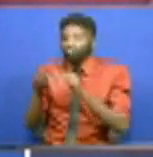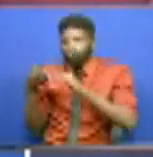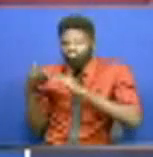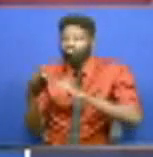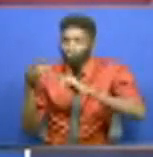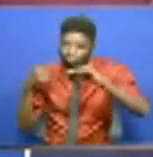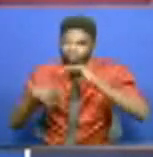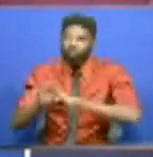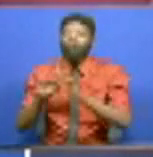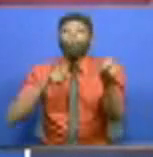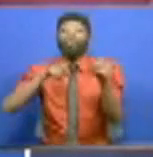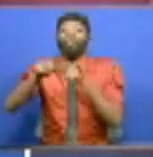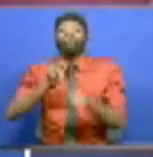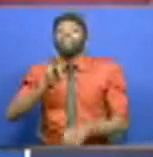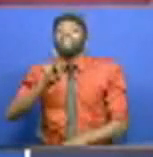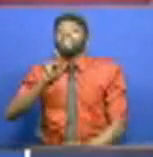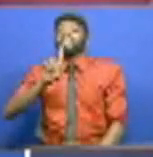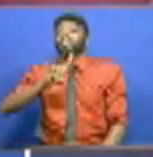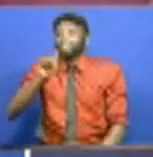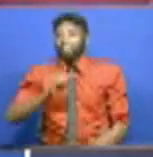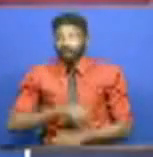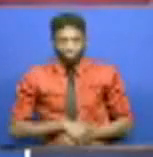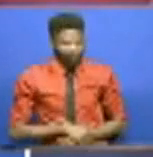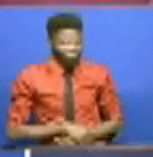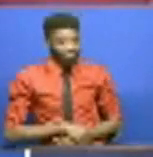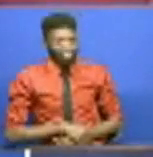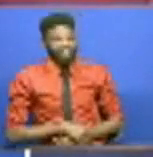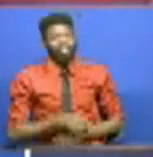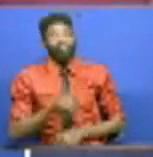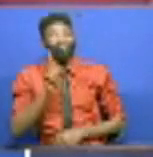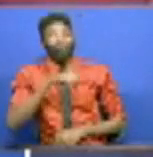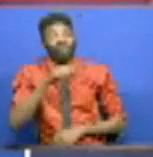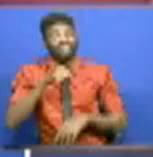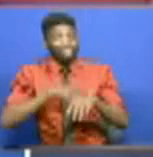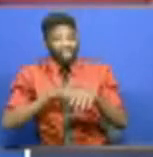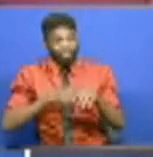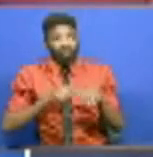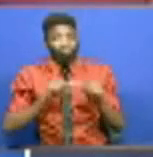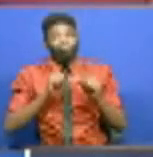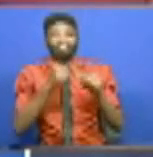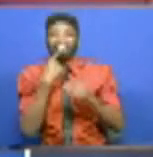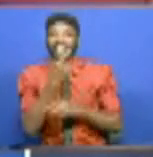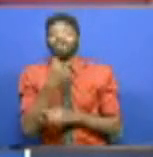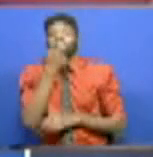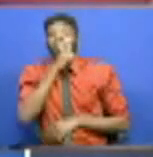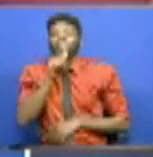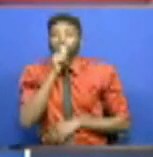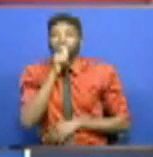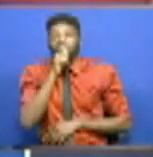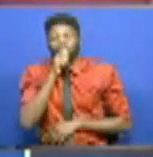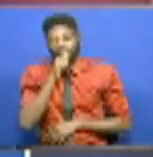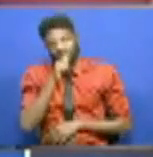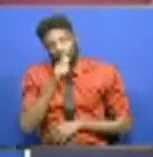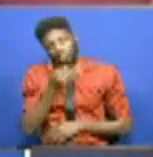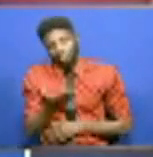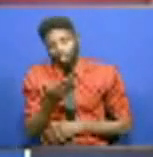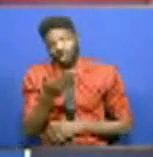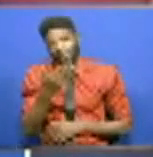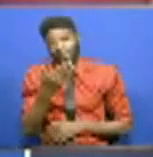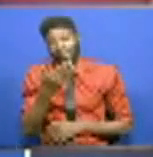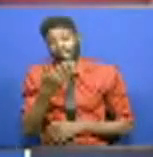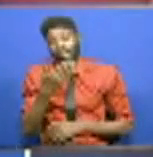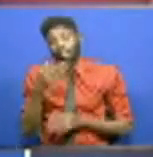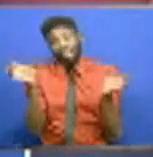is totally misleading to continue calling themselves a private company, unless they have divorced from the tea